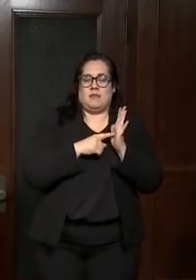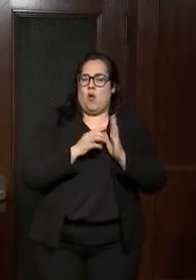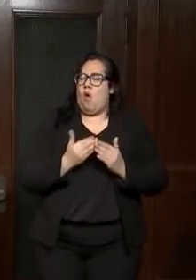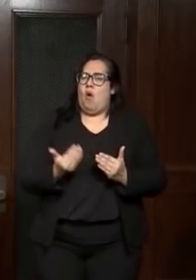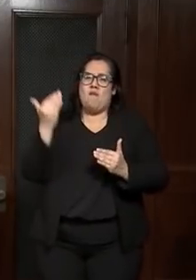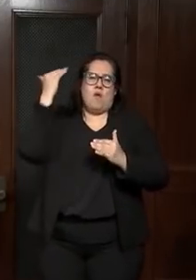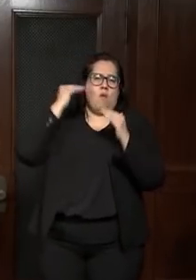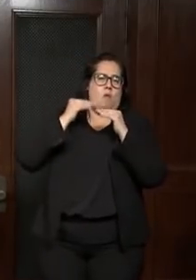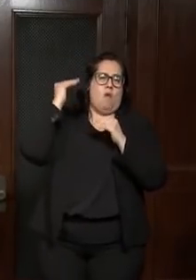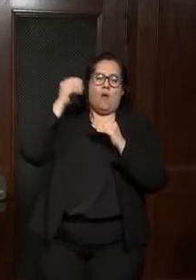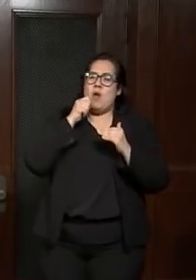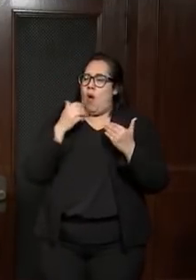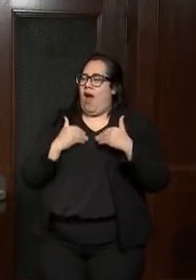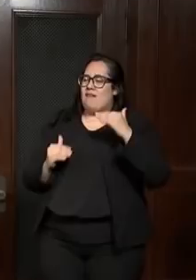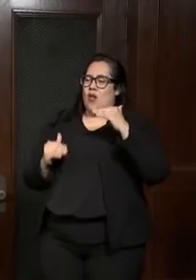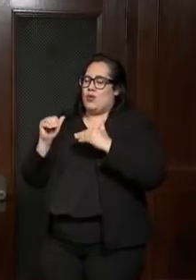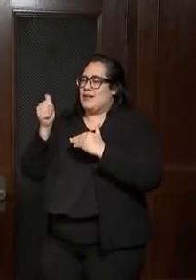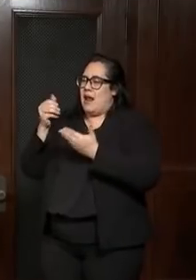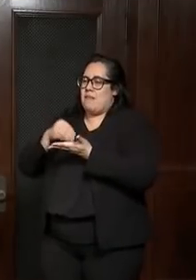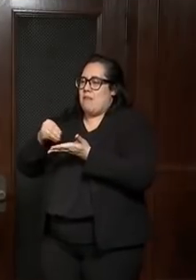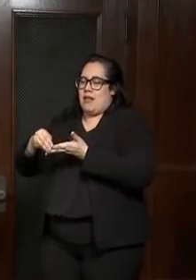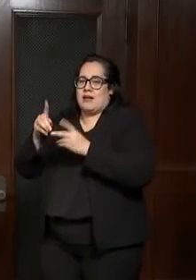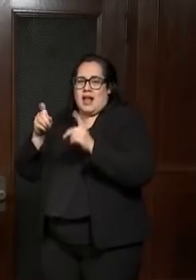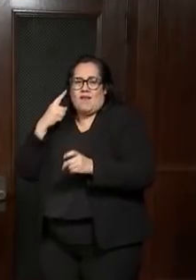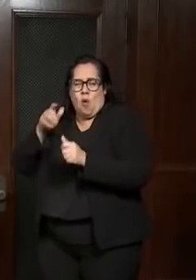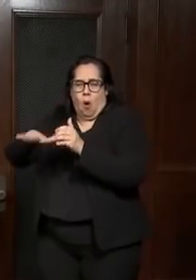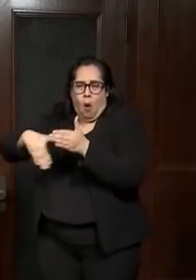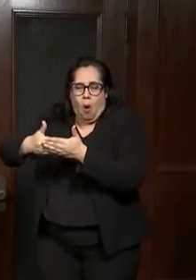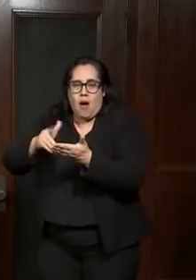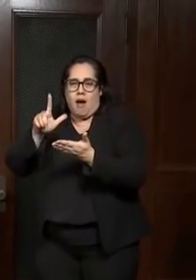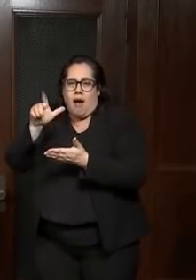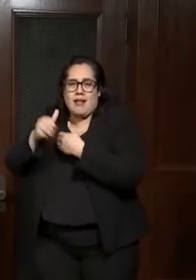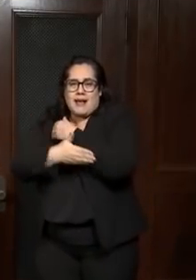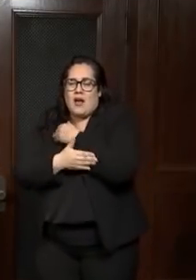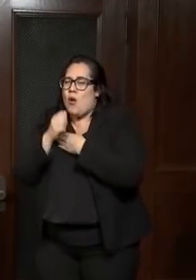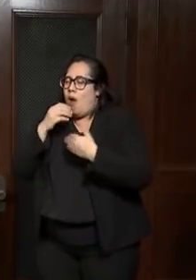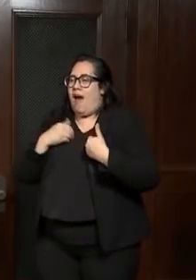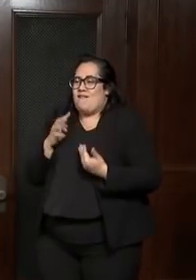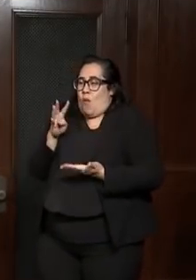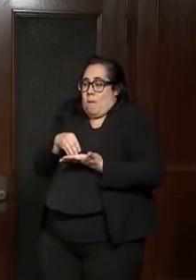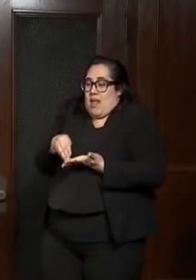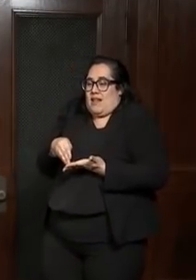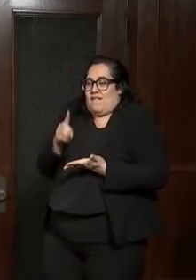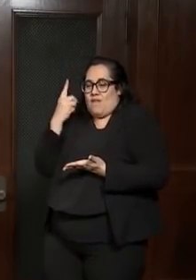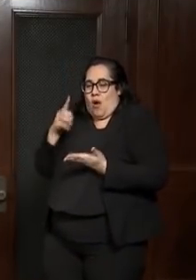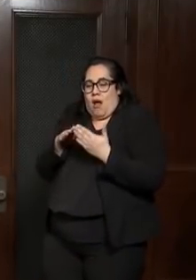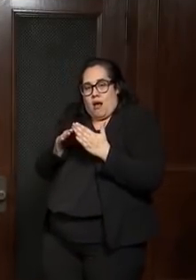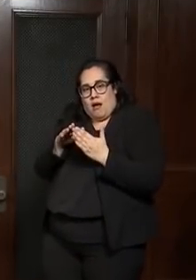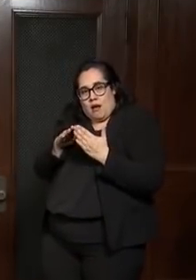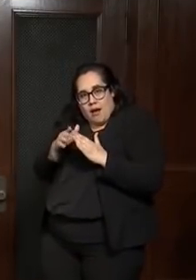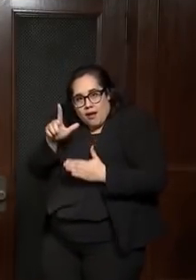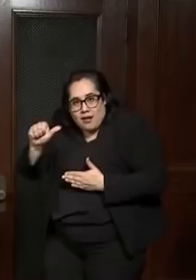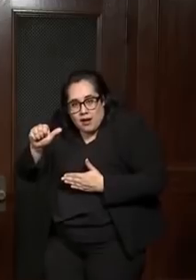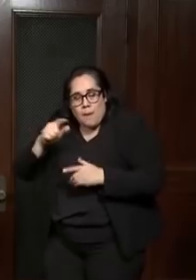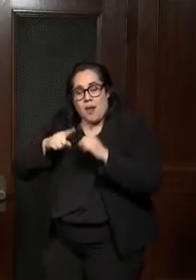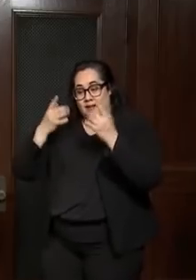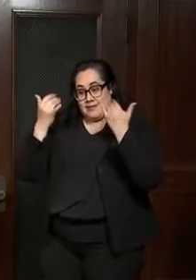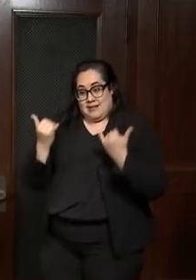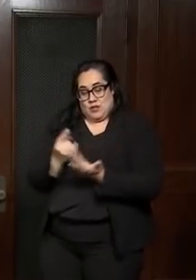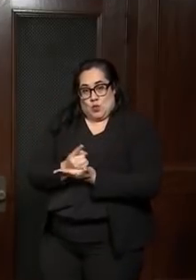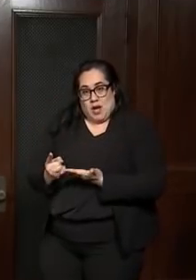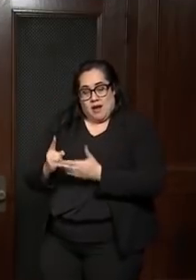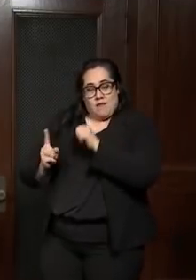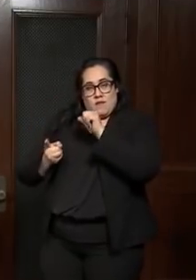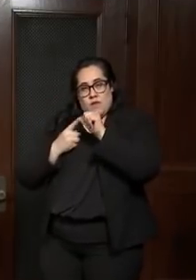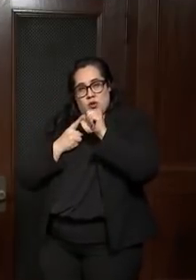anywhere close to 10 million tests, for instance, for all of LA County, or 4 million for LA City. But what is moving forward this week is the